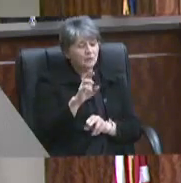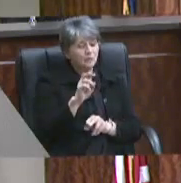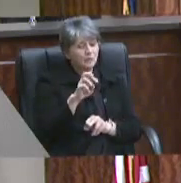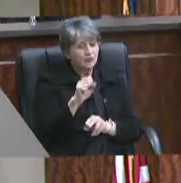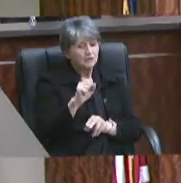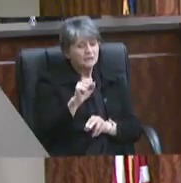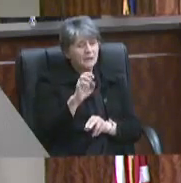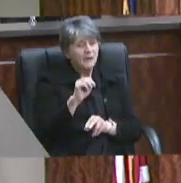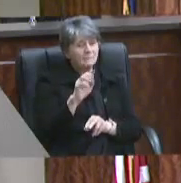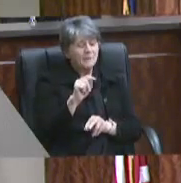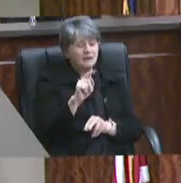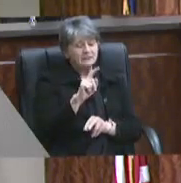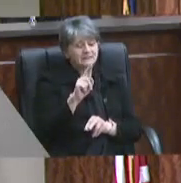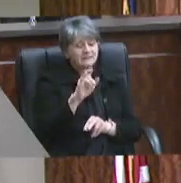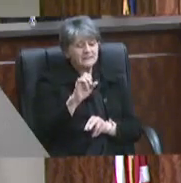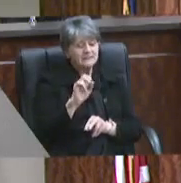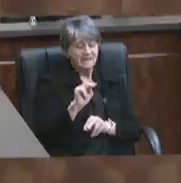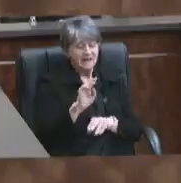Zion Church up in Fulton.